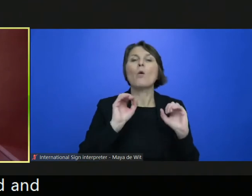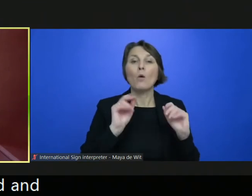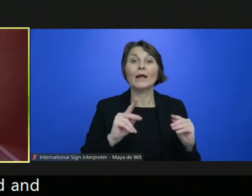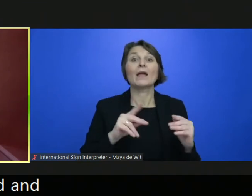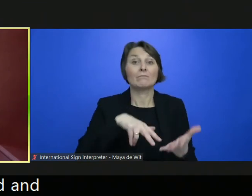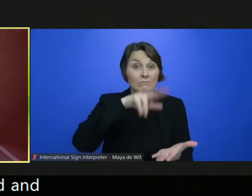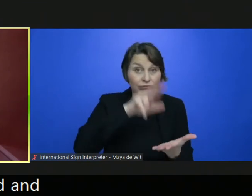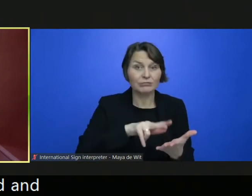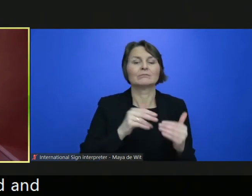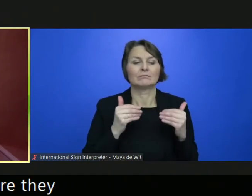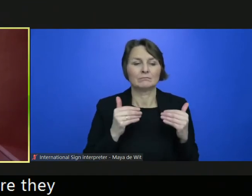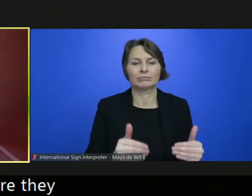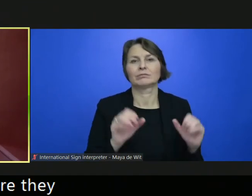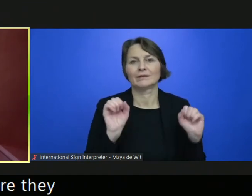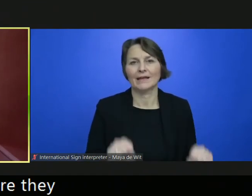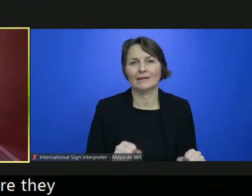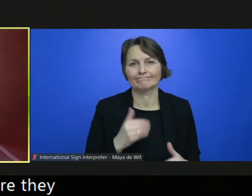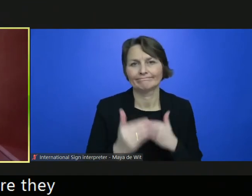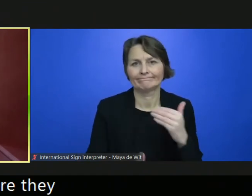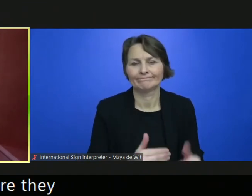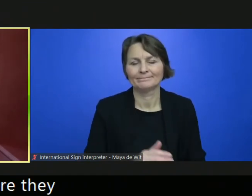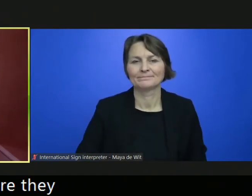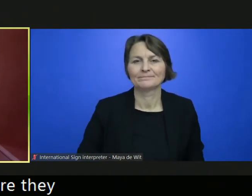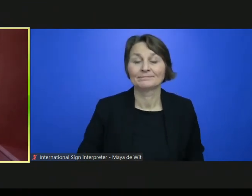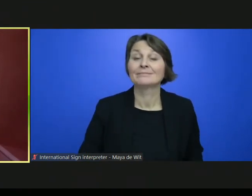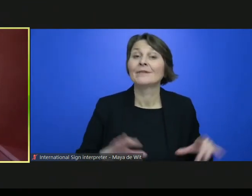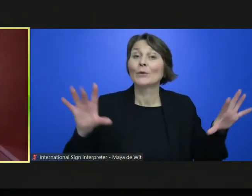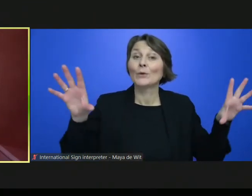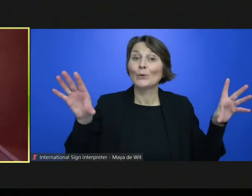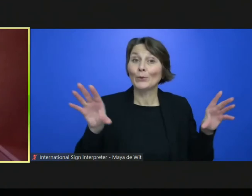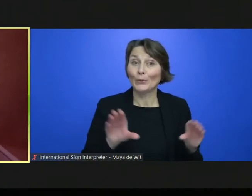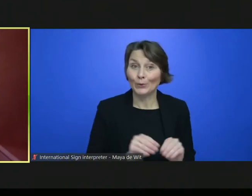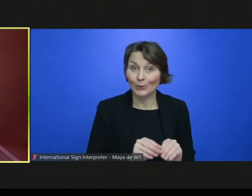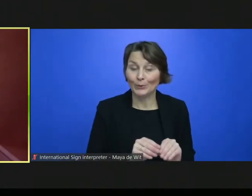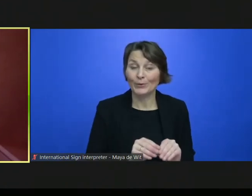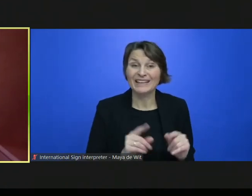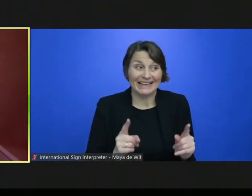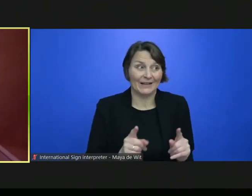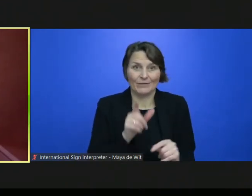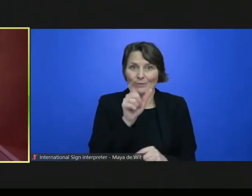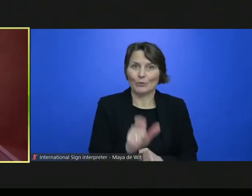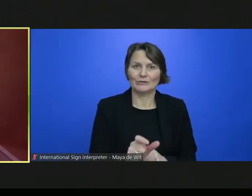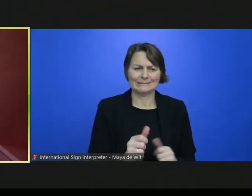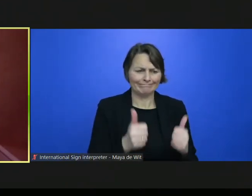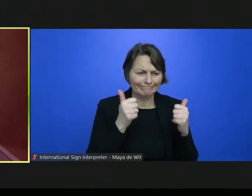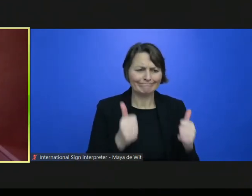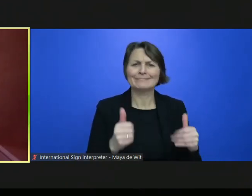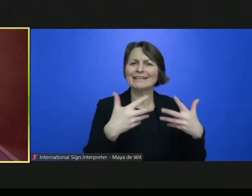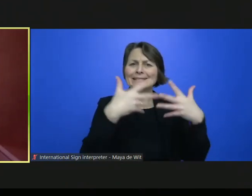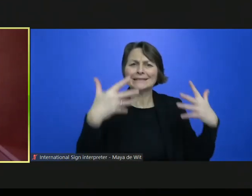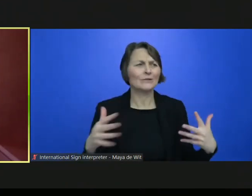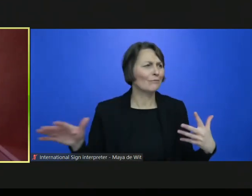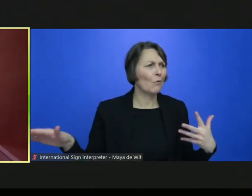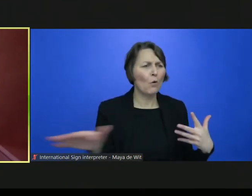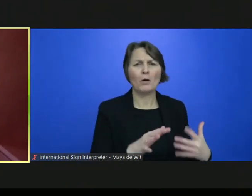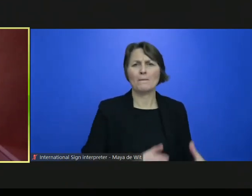conclusion, we know that systems that work for extreme users work better for everyone. A fair and accurate recruitment assessment